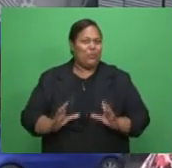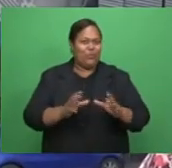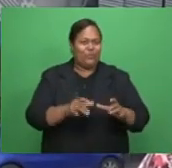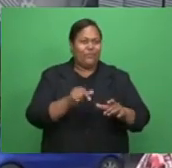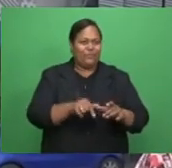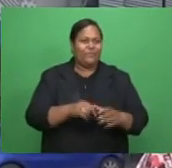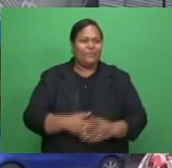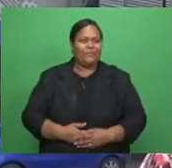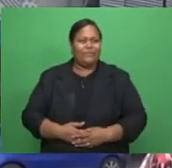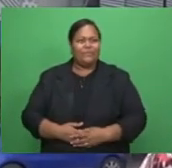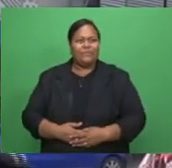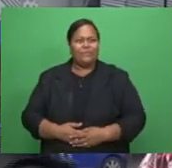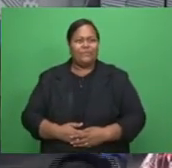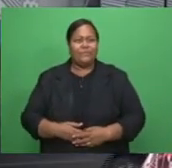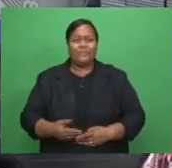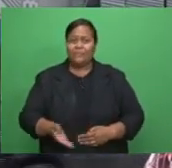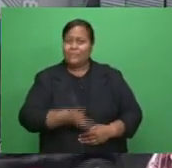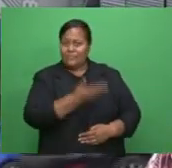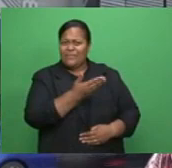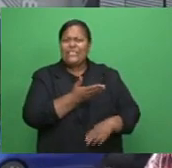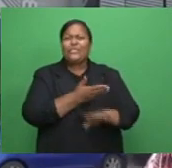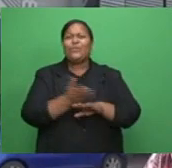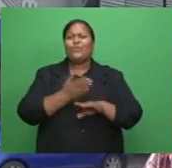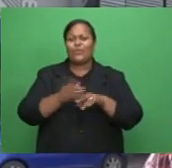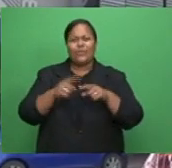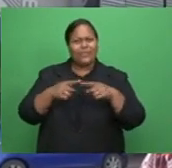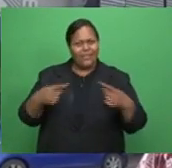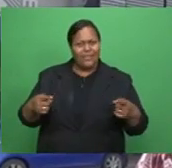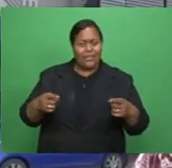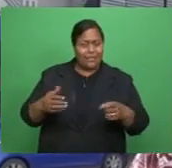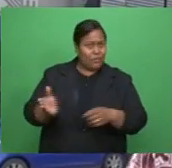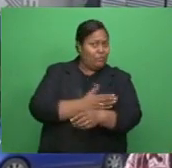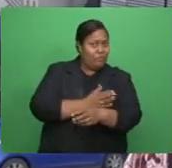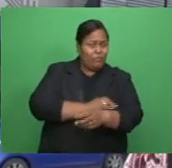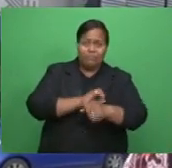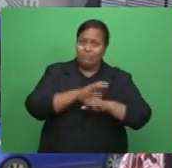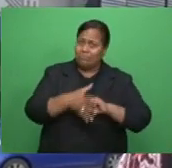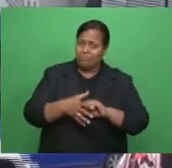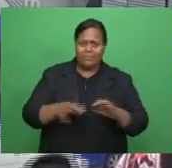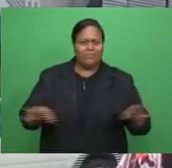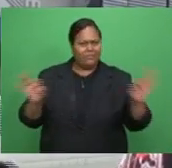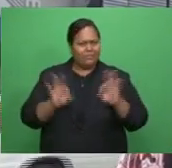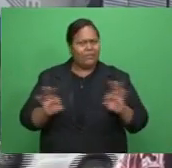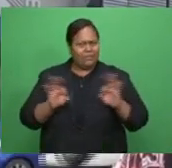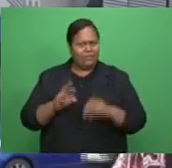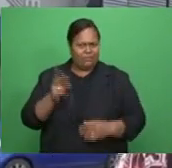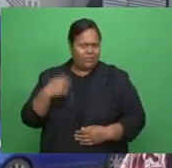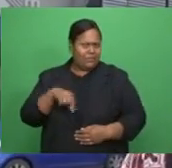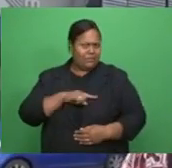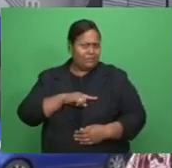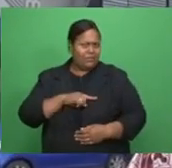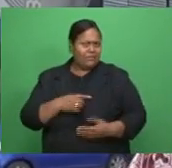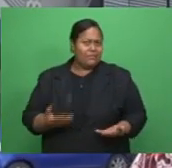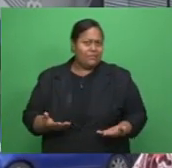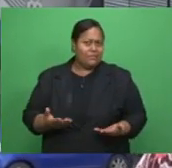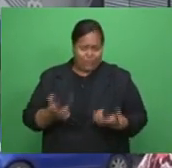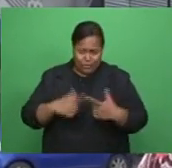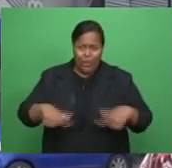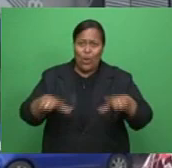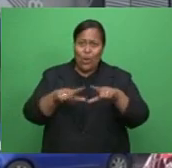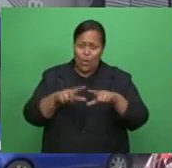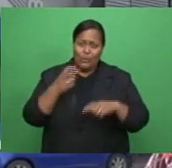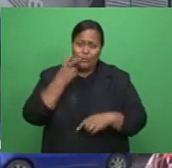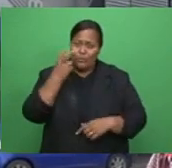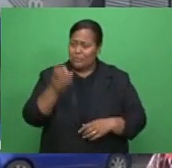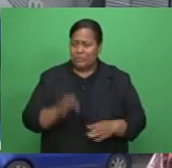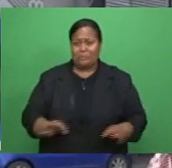thing because before COVID-19, there was nothing like this for us. Local tourists, most